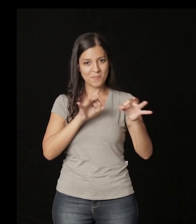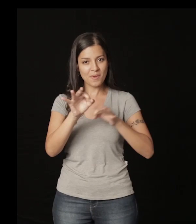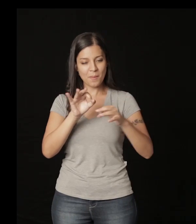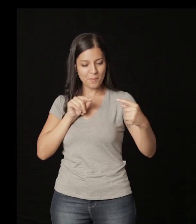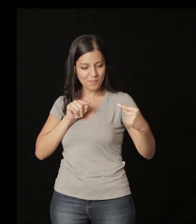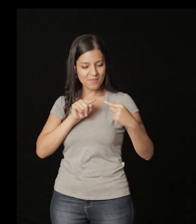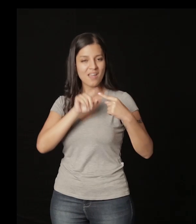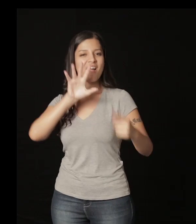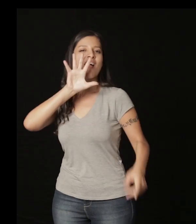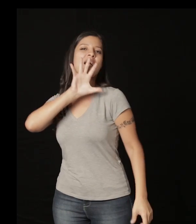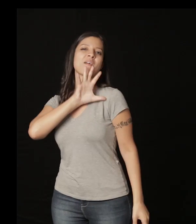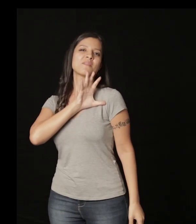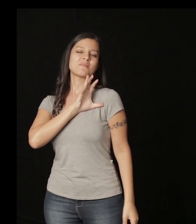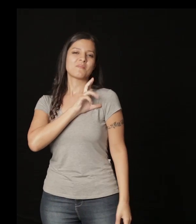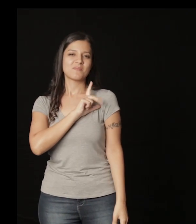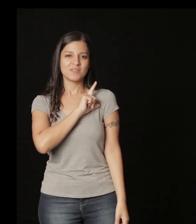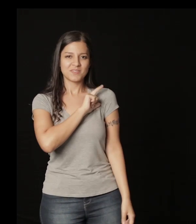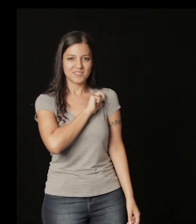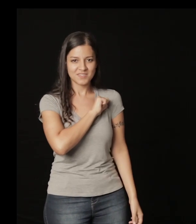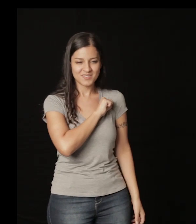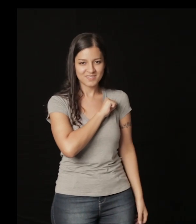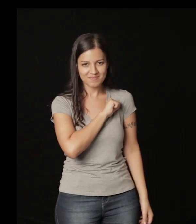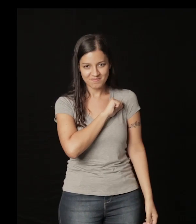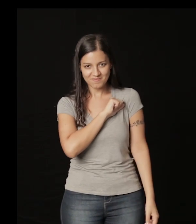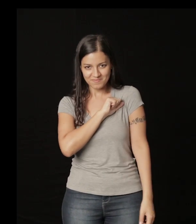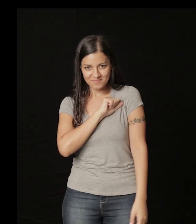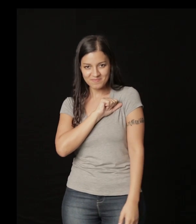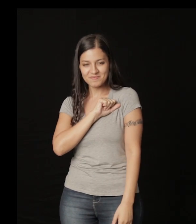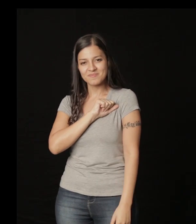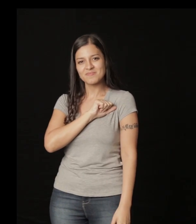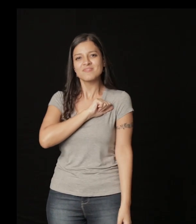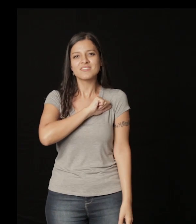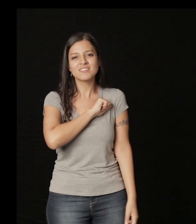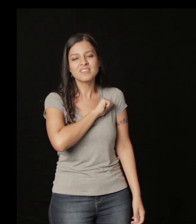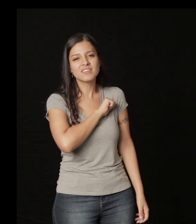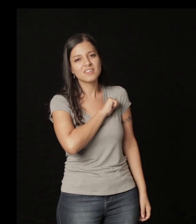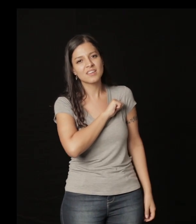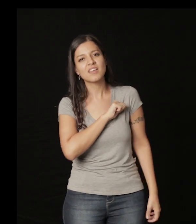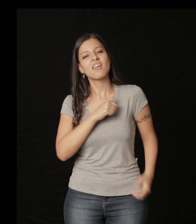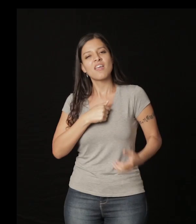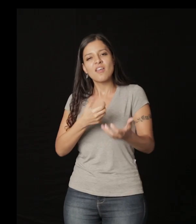I feel like I'm ready for love. And